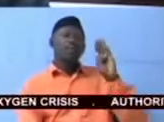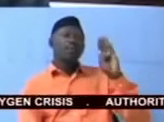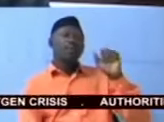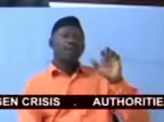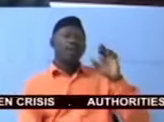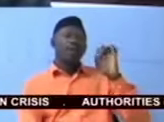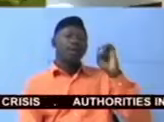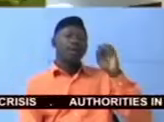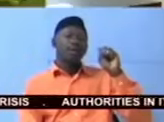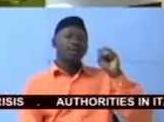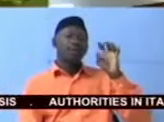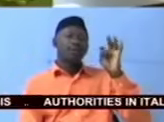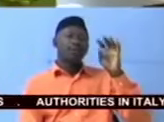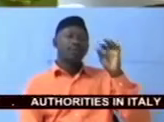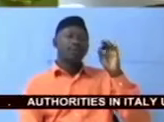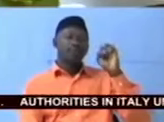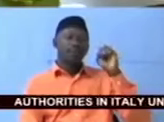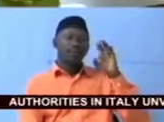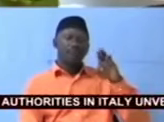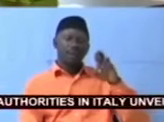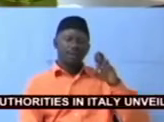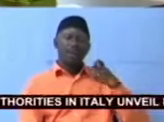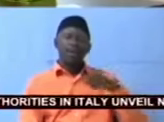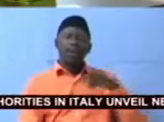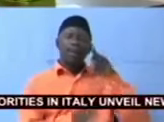program. Nga xamné ni moy barista program bi.